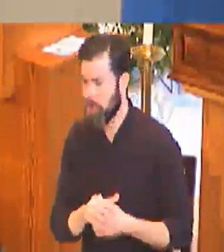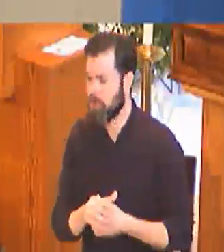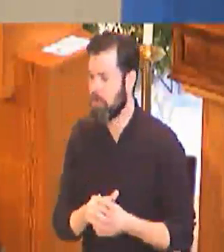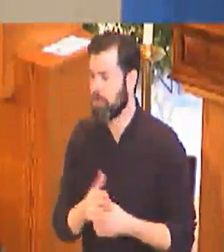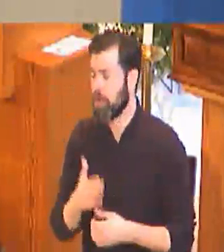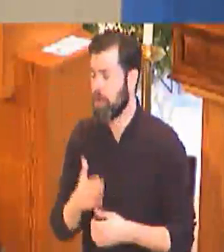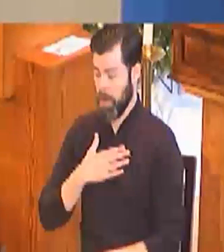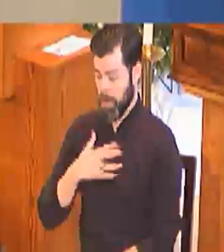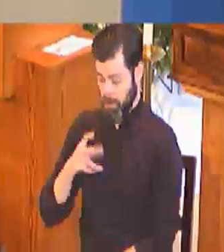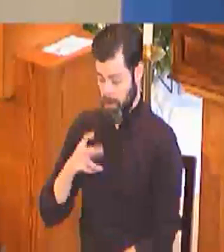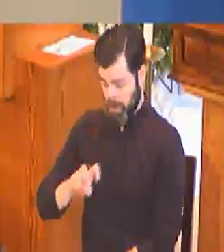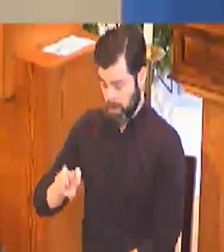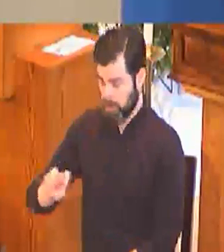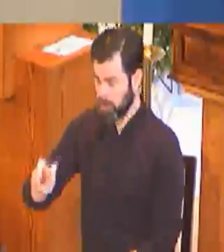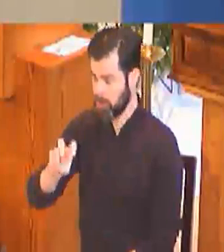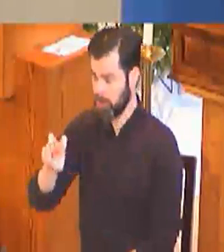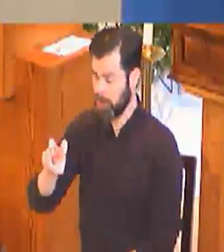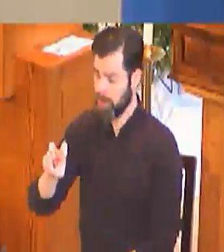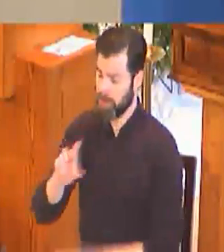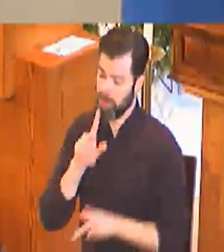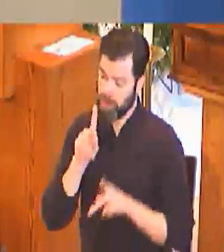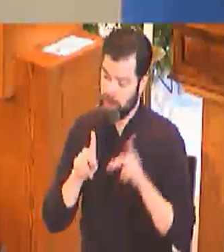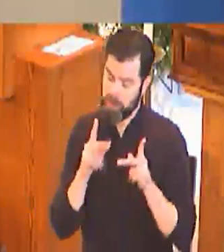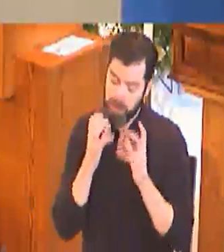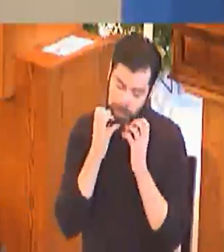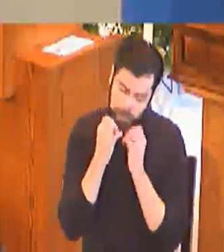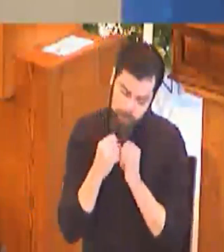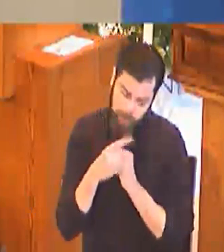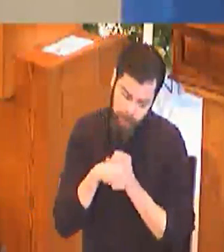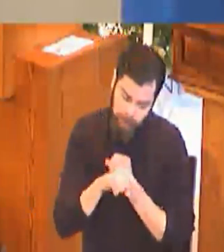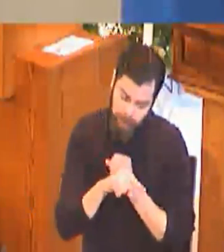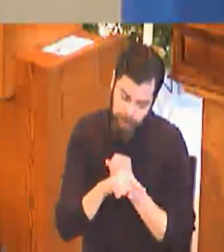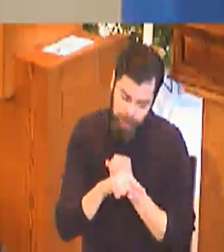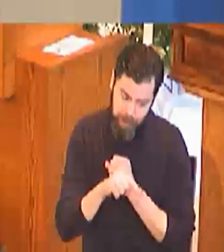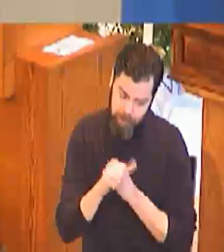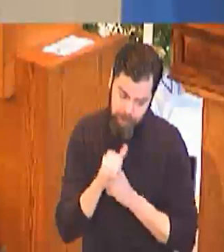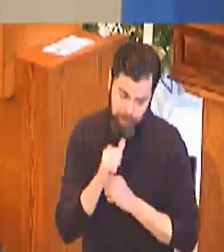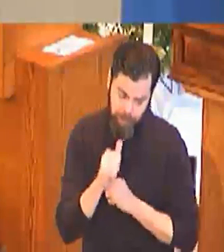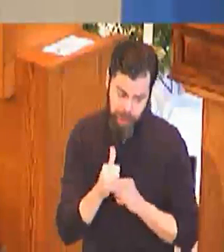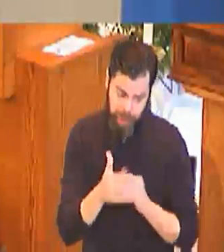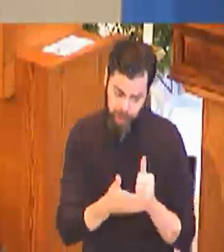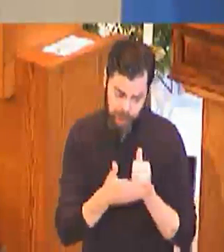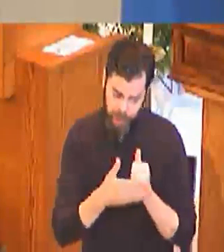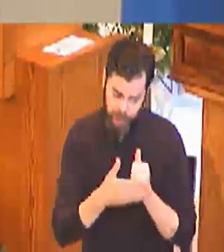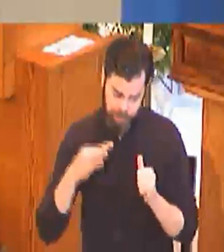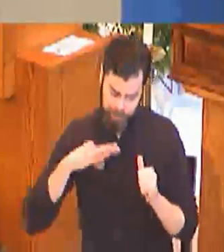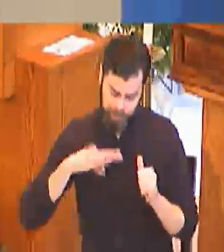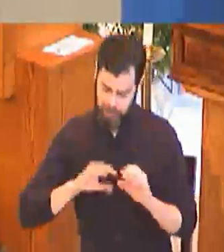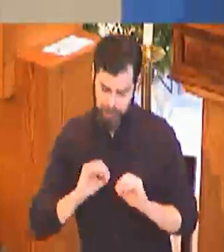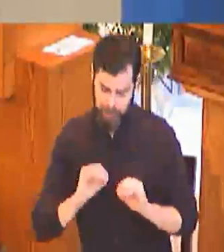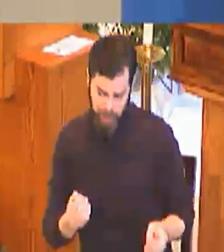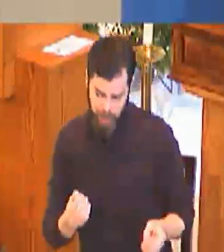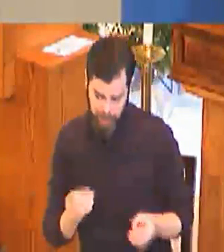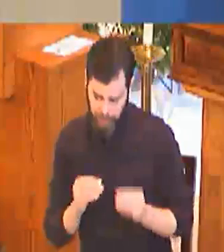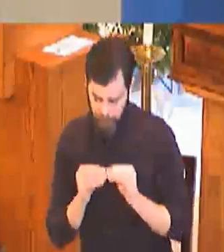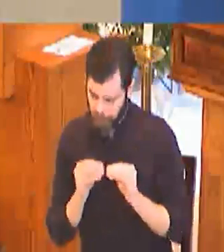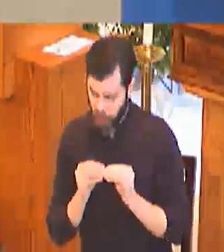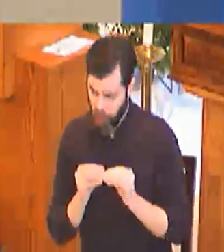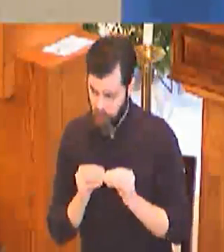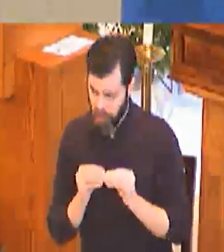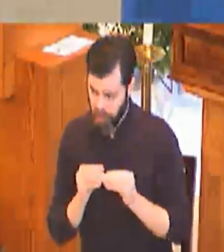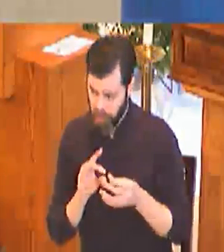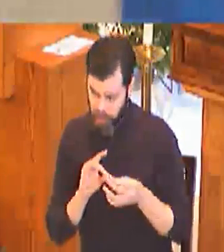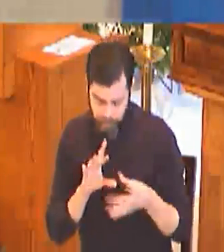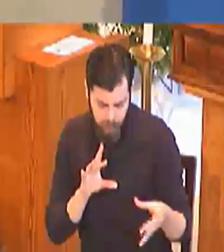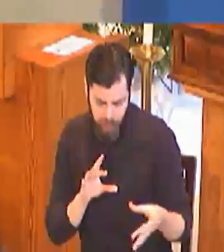loved dearly who I needed to let go of because they couldn't see me